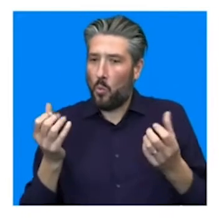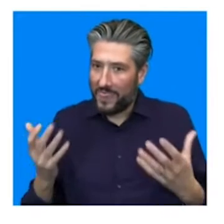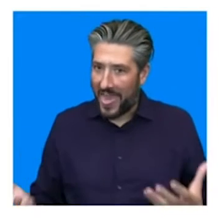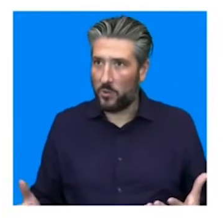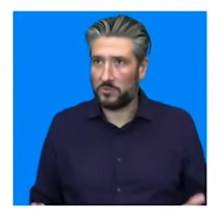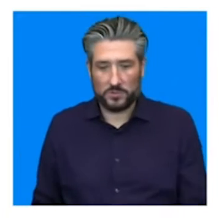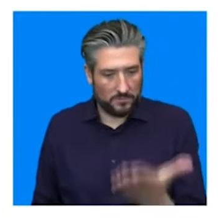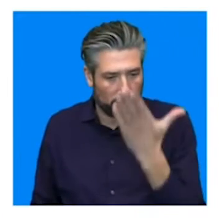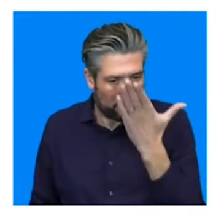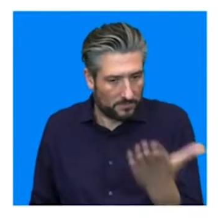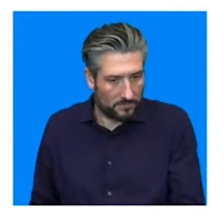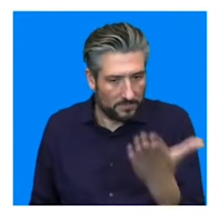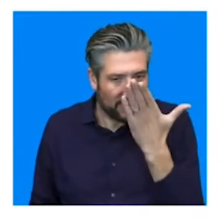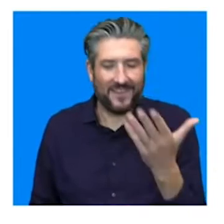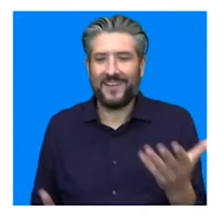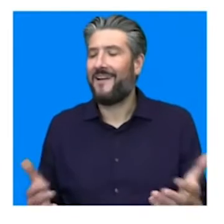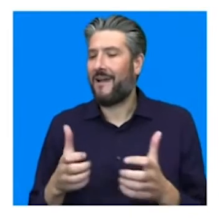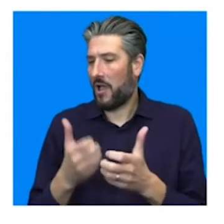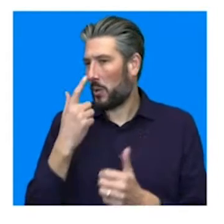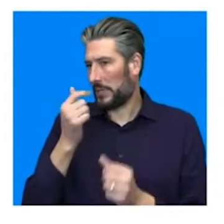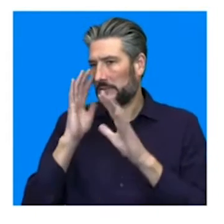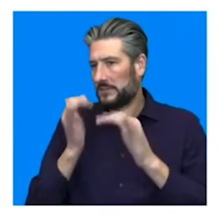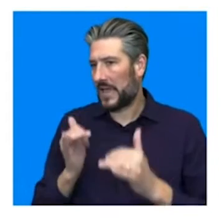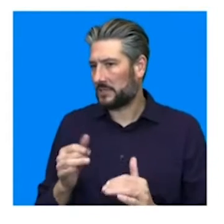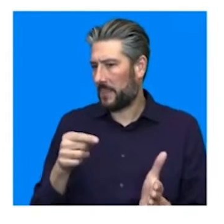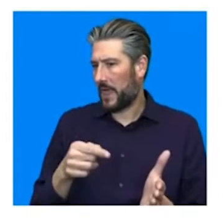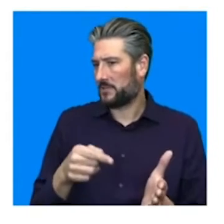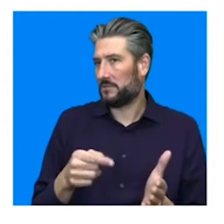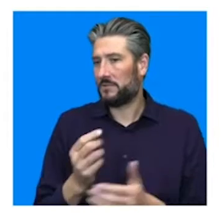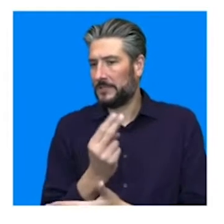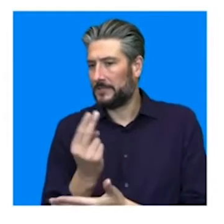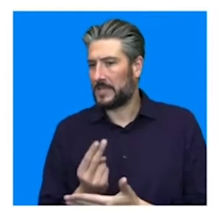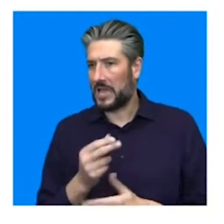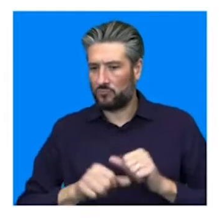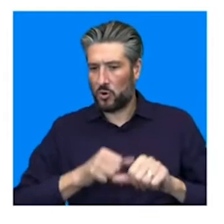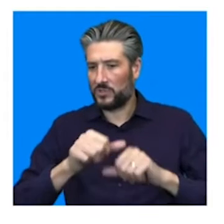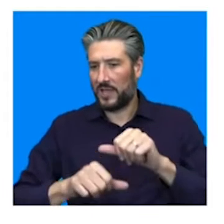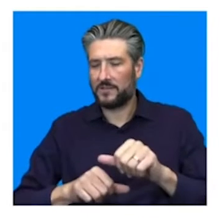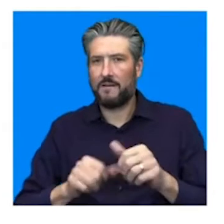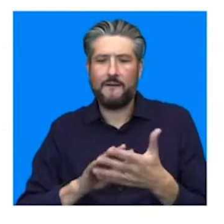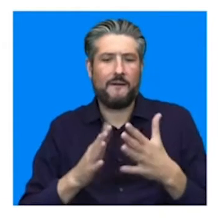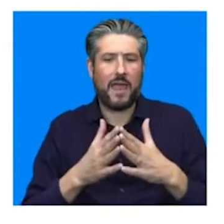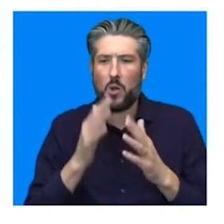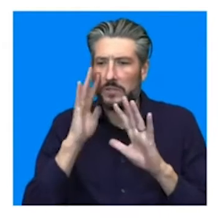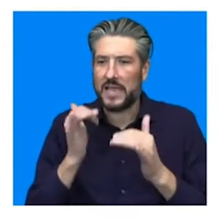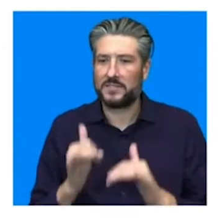what testing methods would you use during the design process if you were going to have to do that sort of thing? Well, the